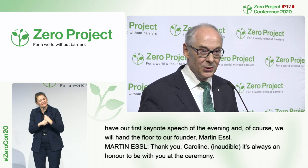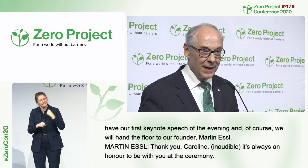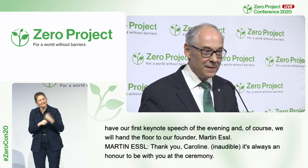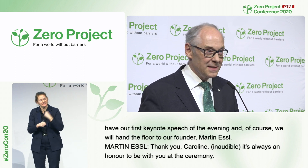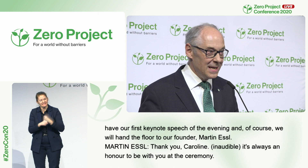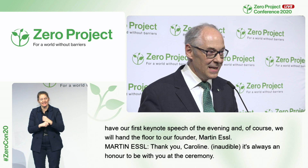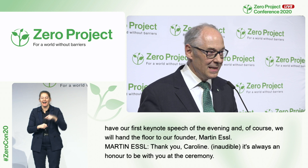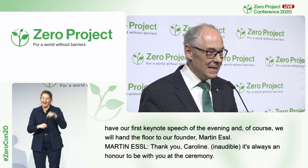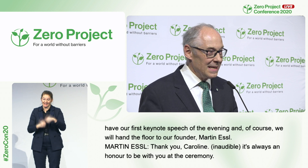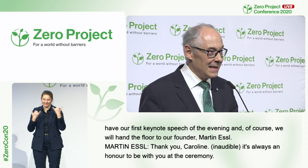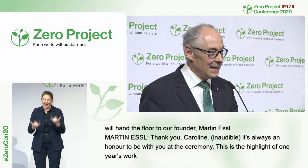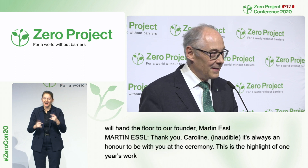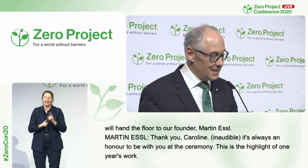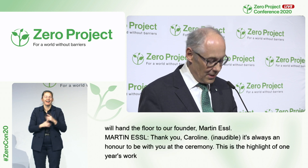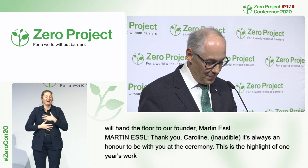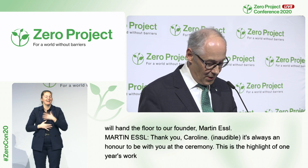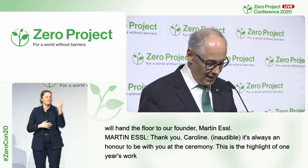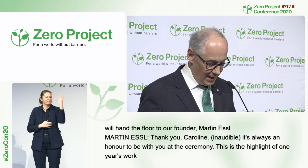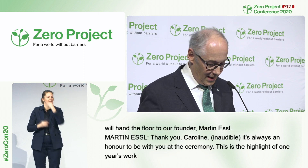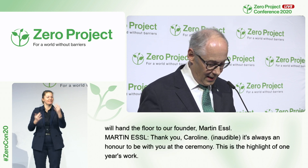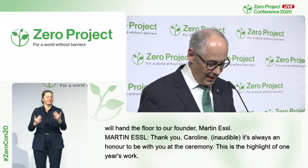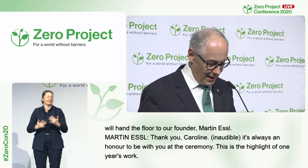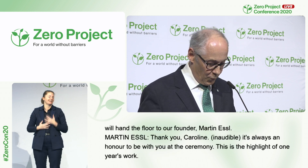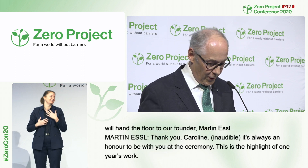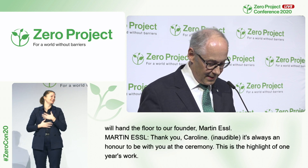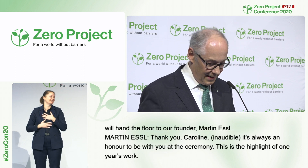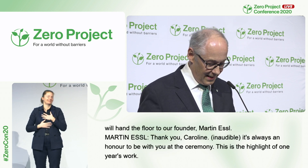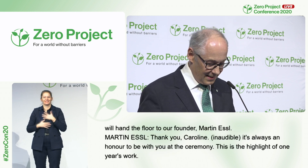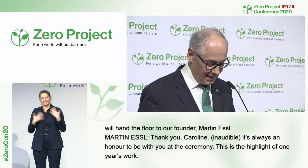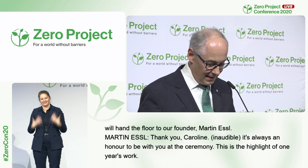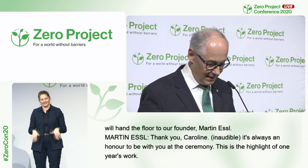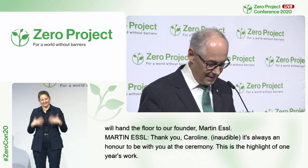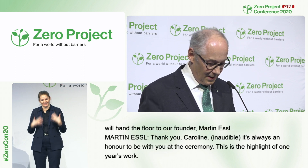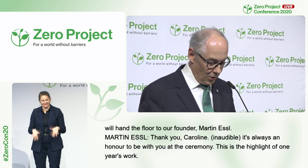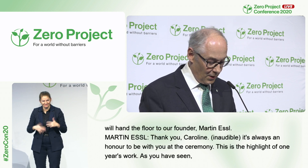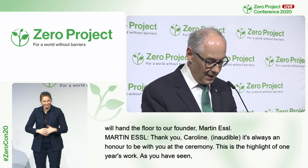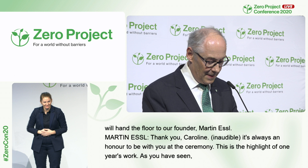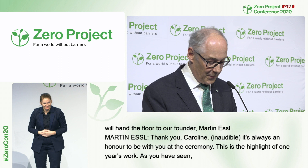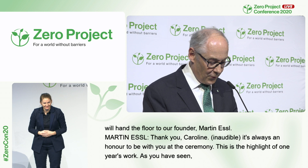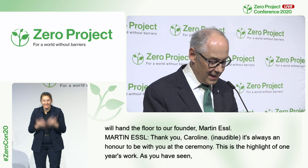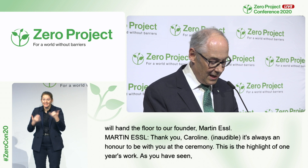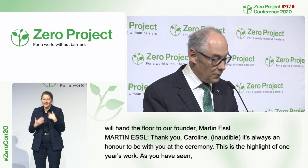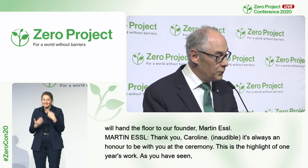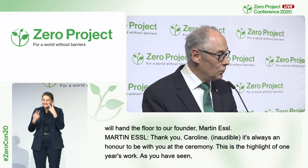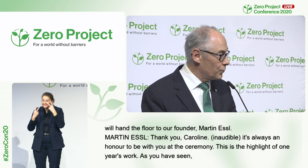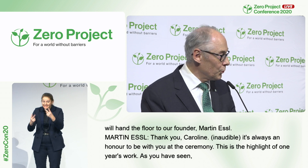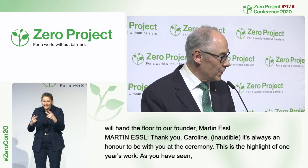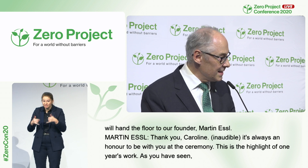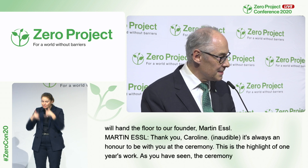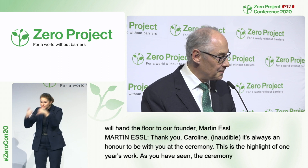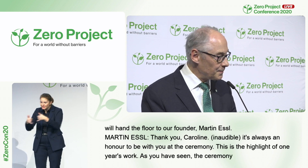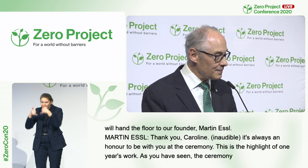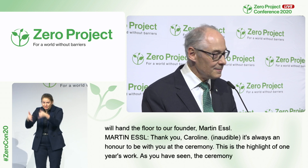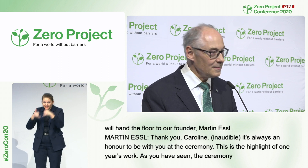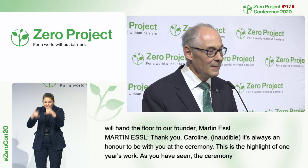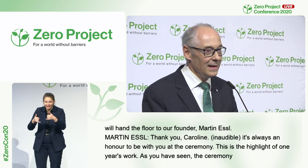As you have seen, the ceremony award is already in full